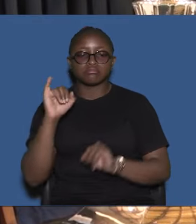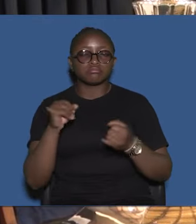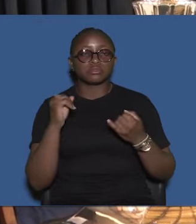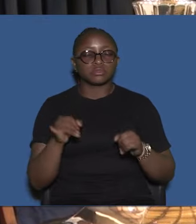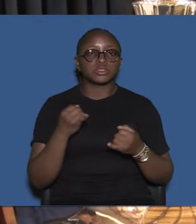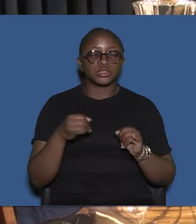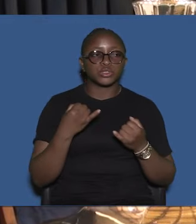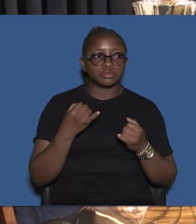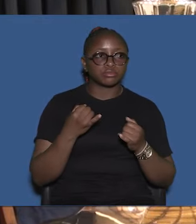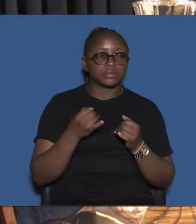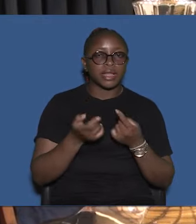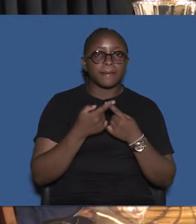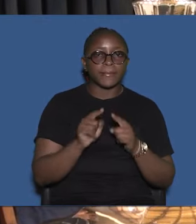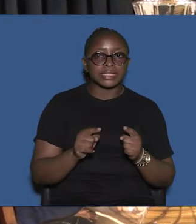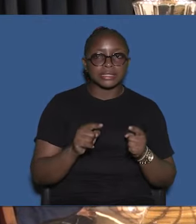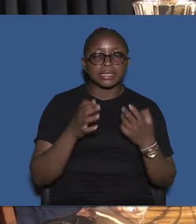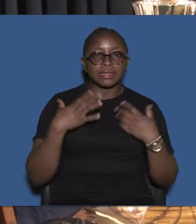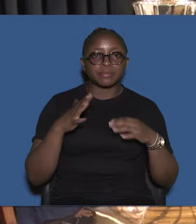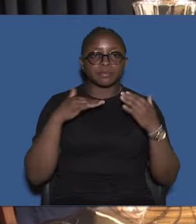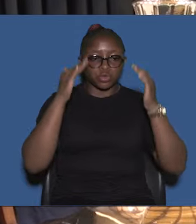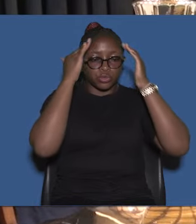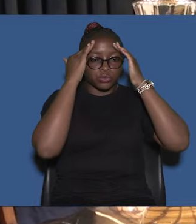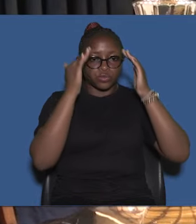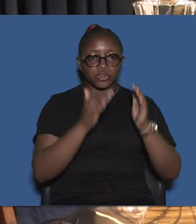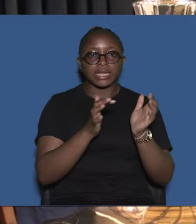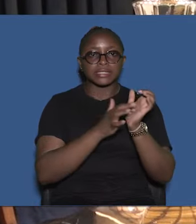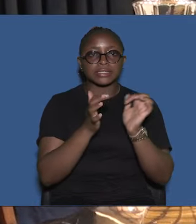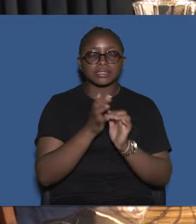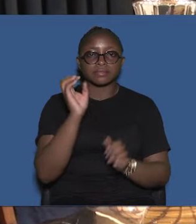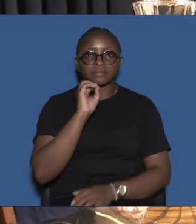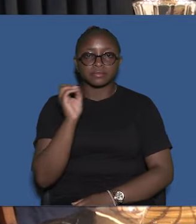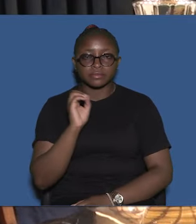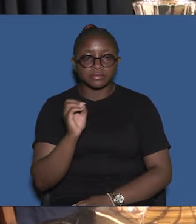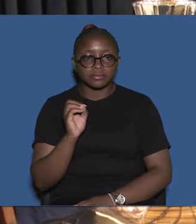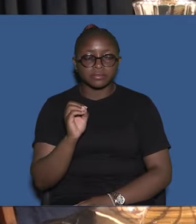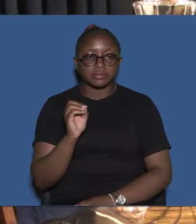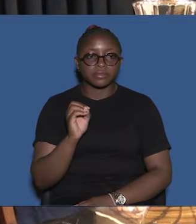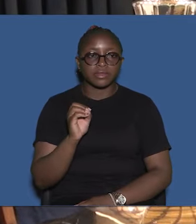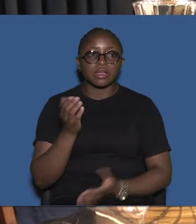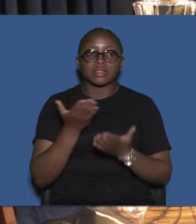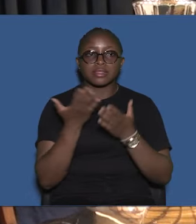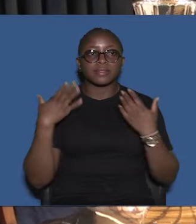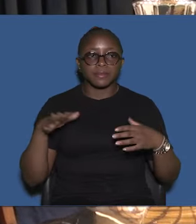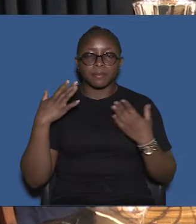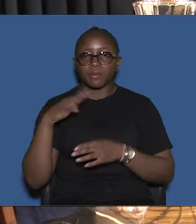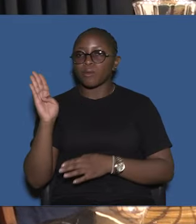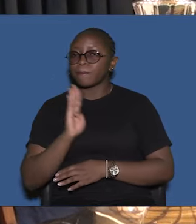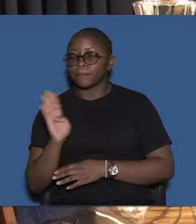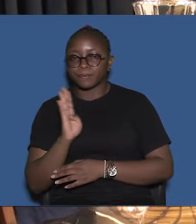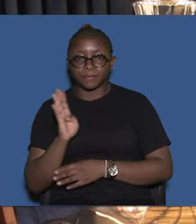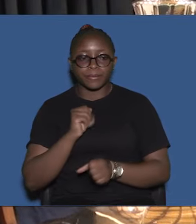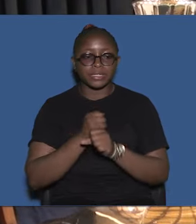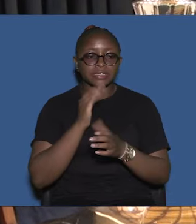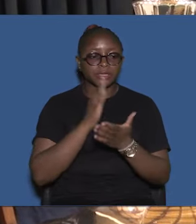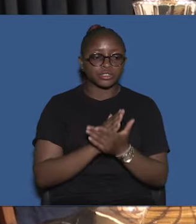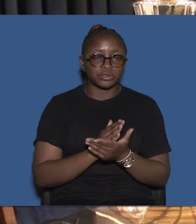of focusing and allowing that Jesus to be their Lord and Savior, they were busy making sure that they are helping